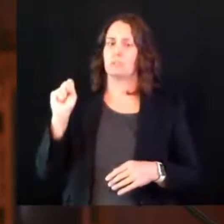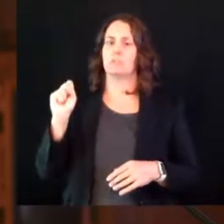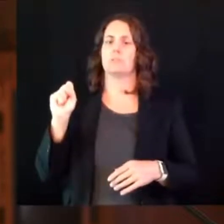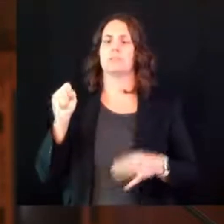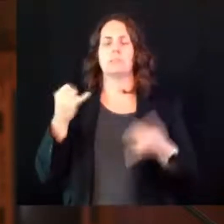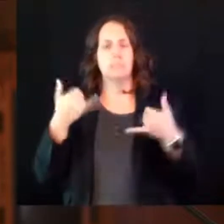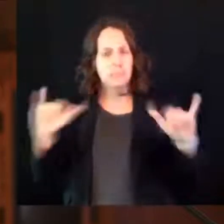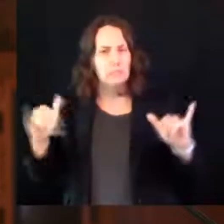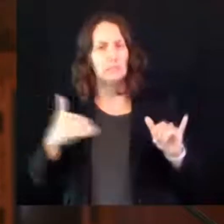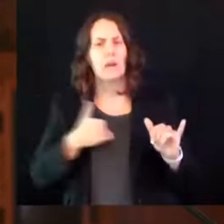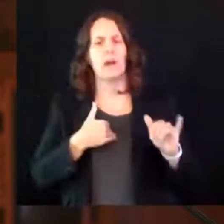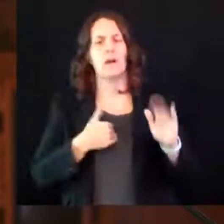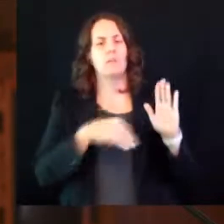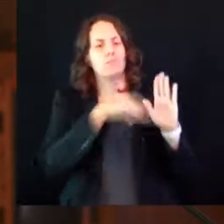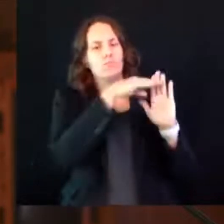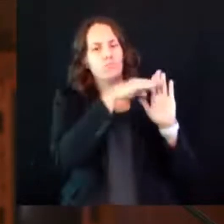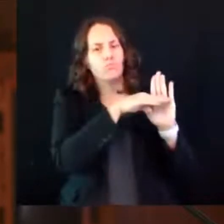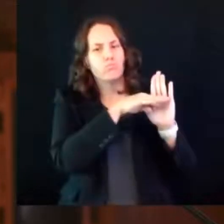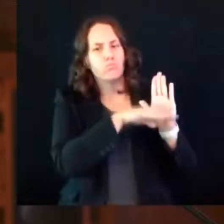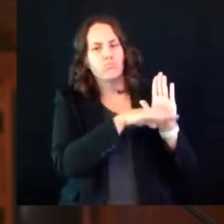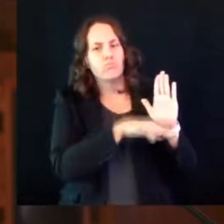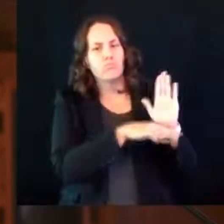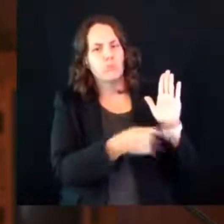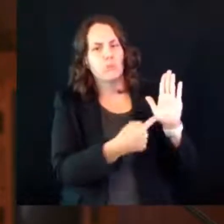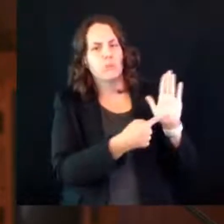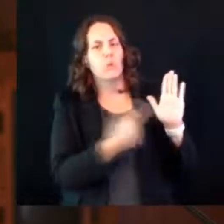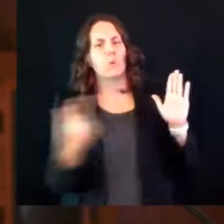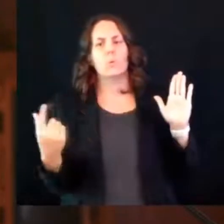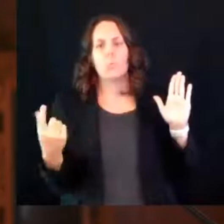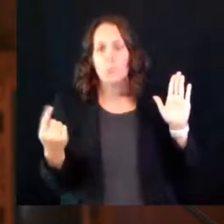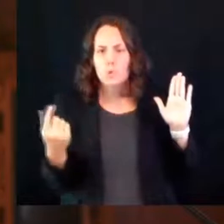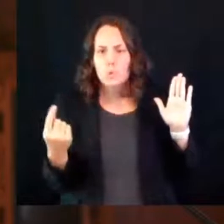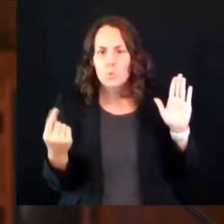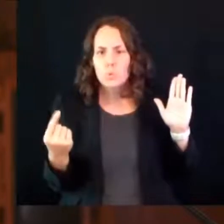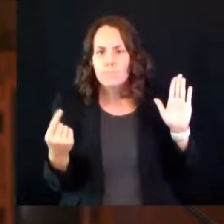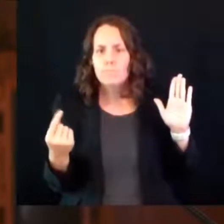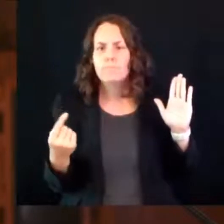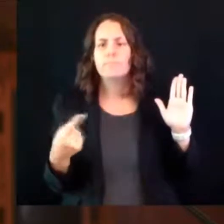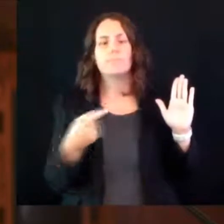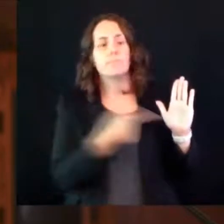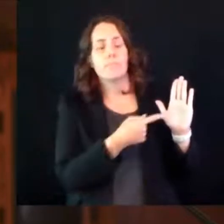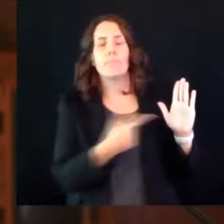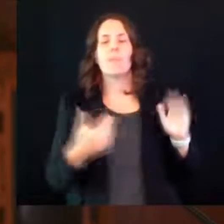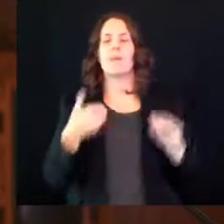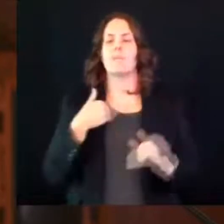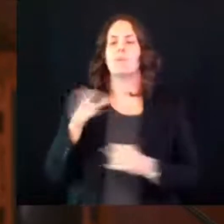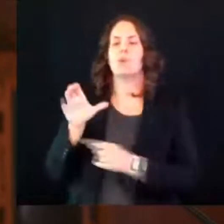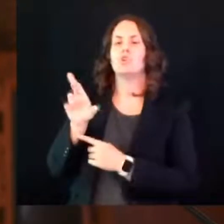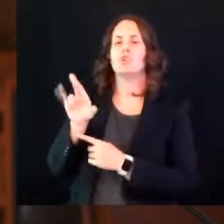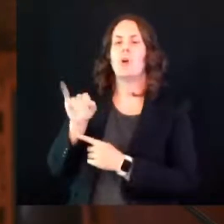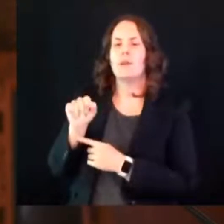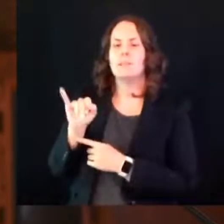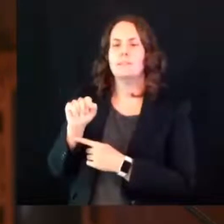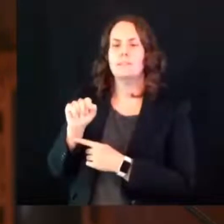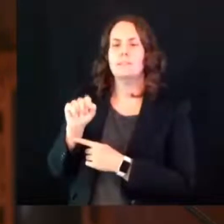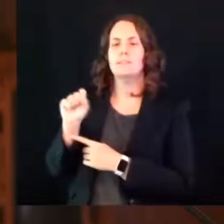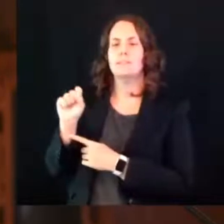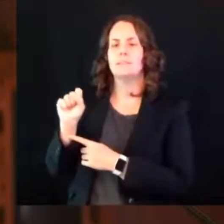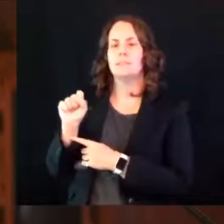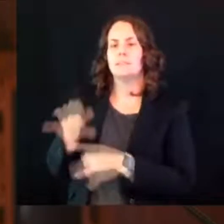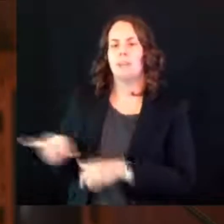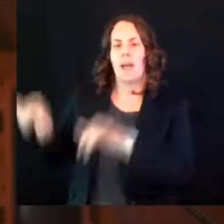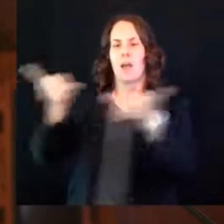crisis standards of care model to help give information to local public health about ways